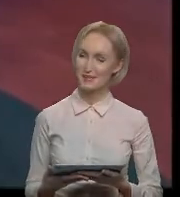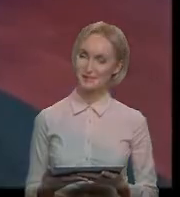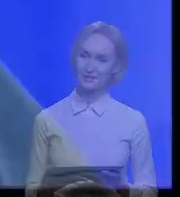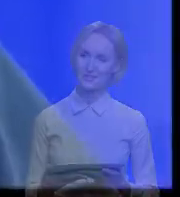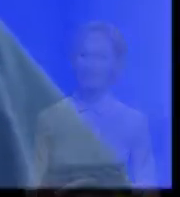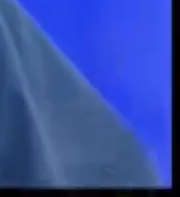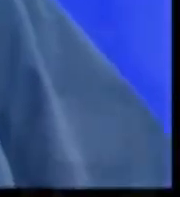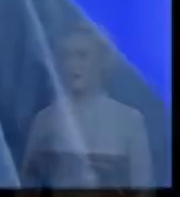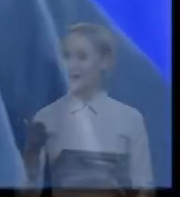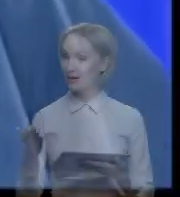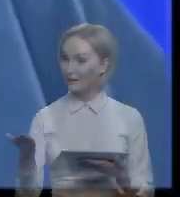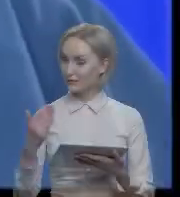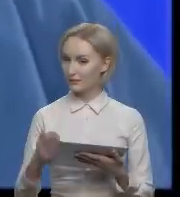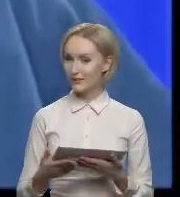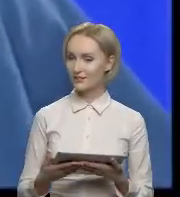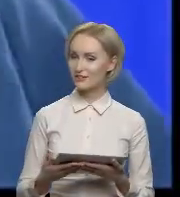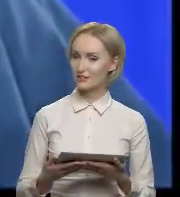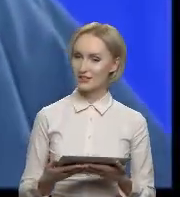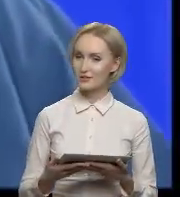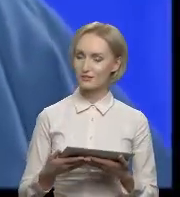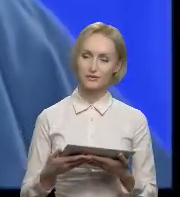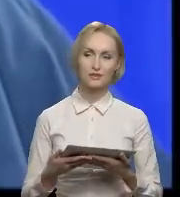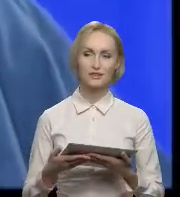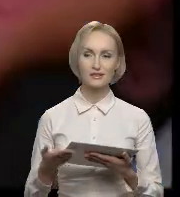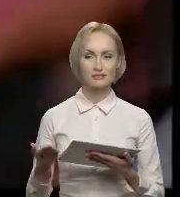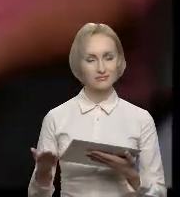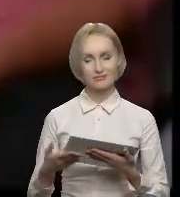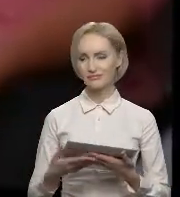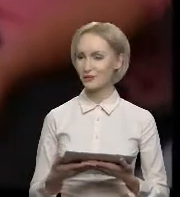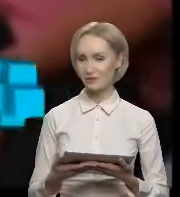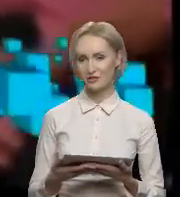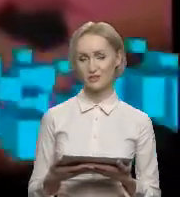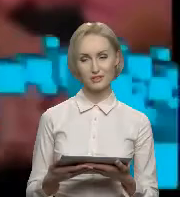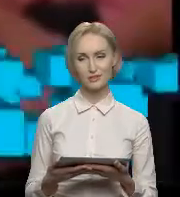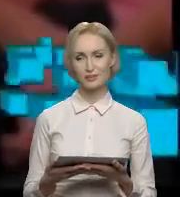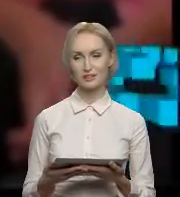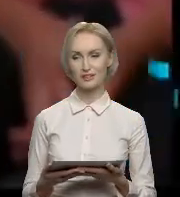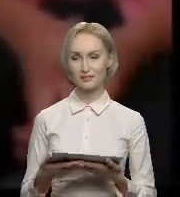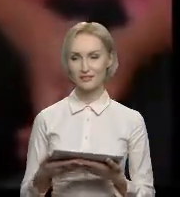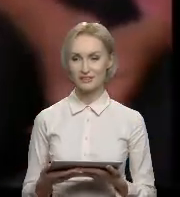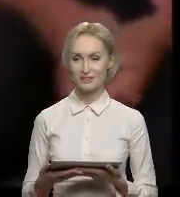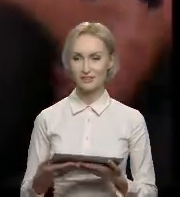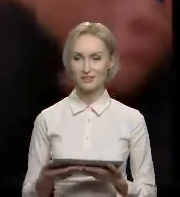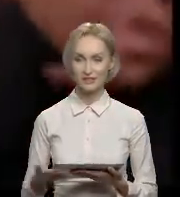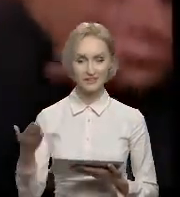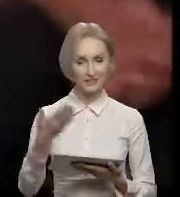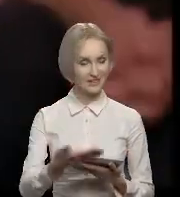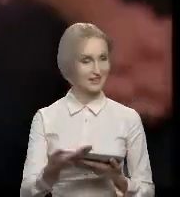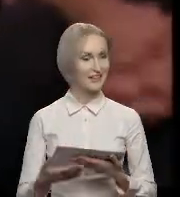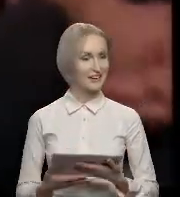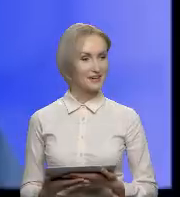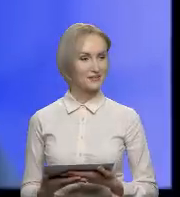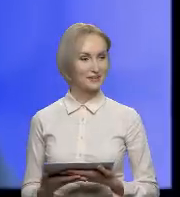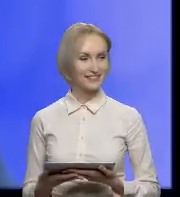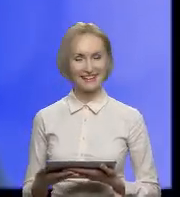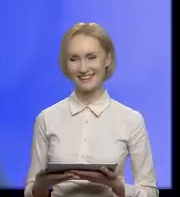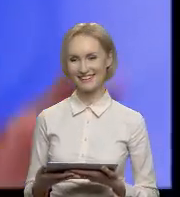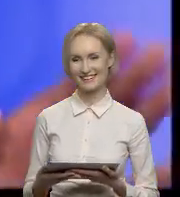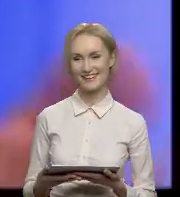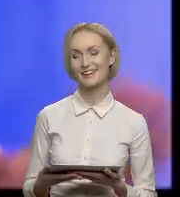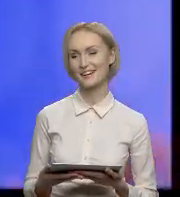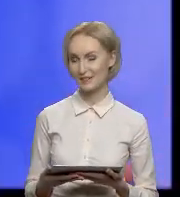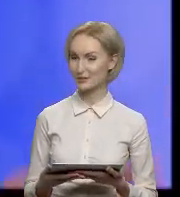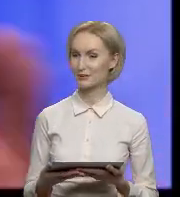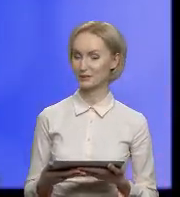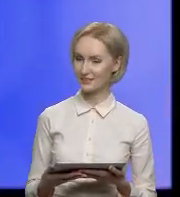there drunk and tried to attack me and pulled the screen out my hand. That's why you went to jail. I didn't try to attack you. I was sitting there trying to have a conversation with